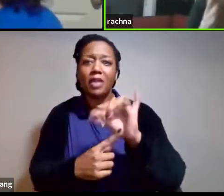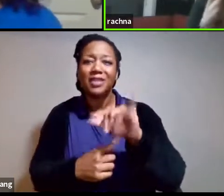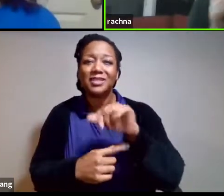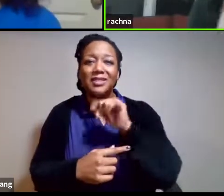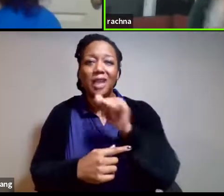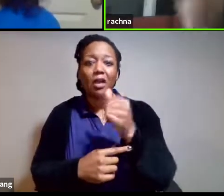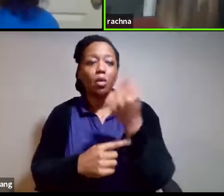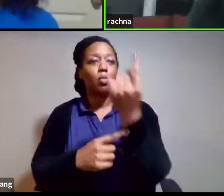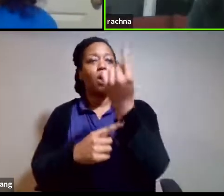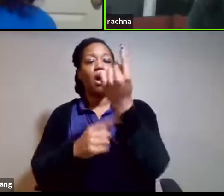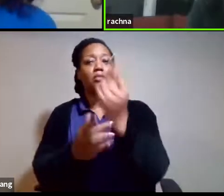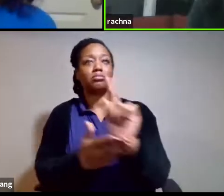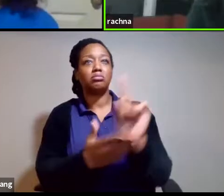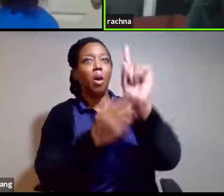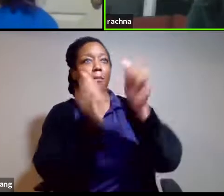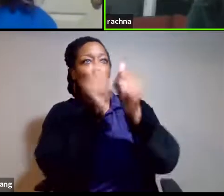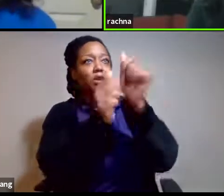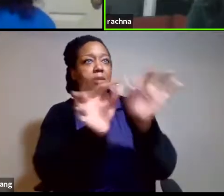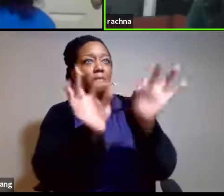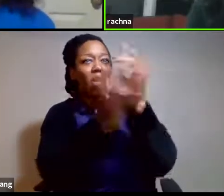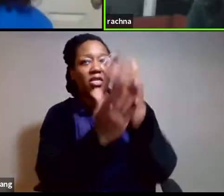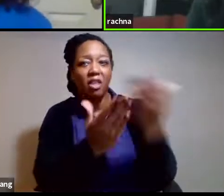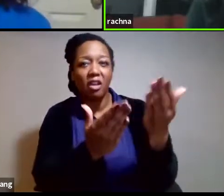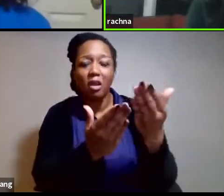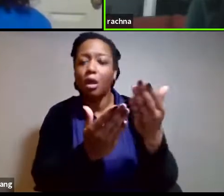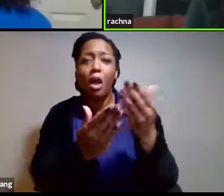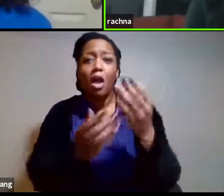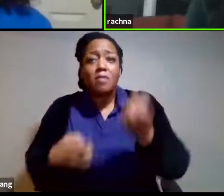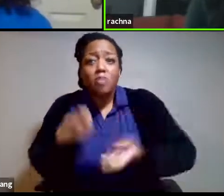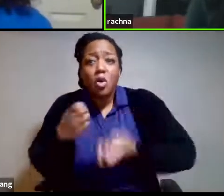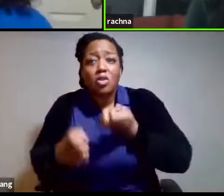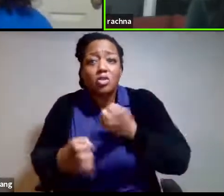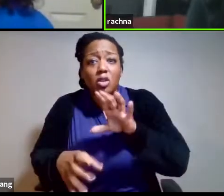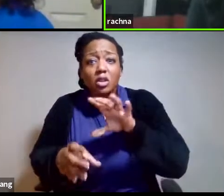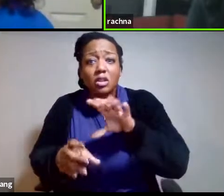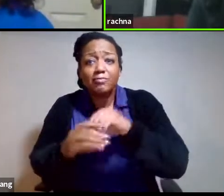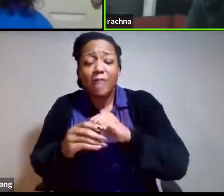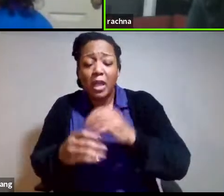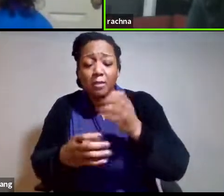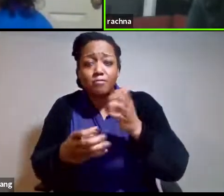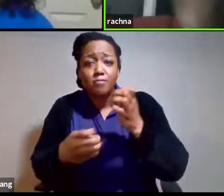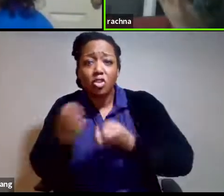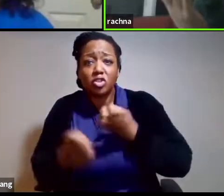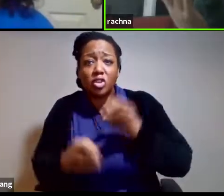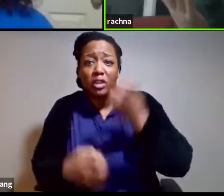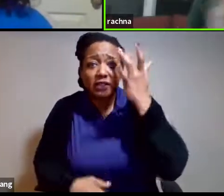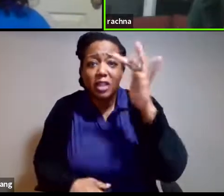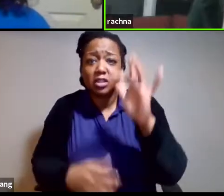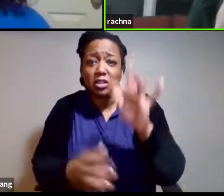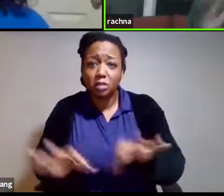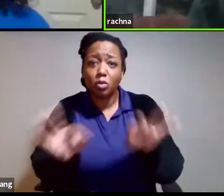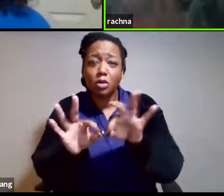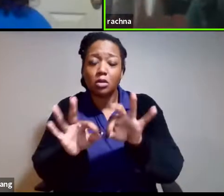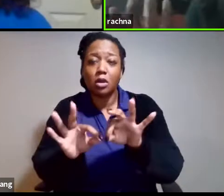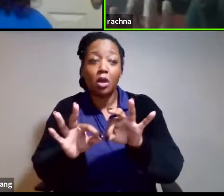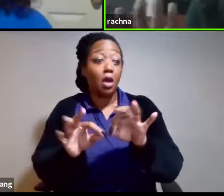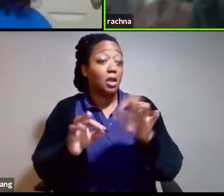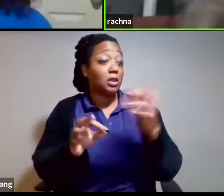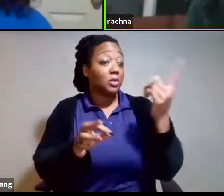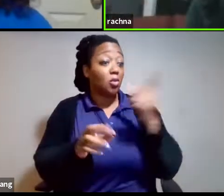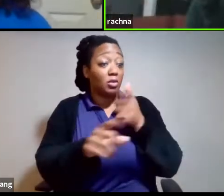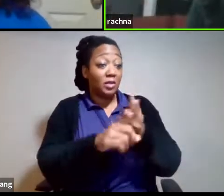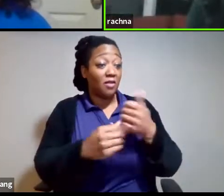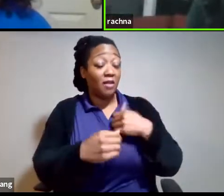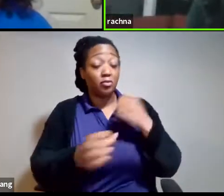thing. There's also emotional intelligence. You could have someone with, let's say, a very strong verbal IQ, 130,